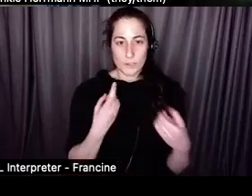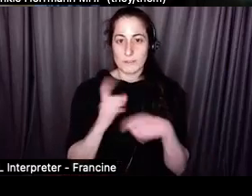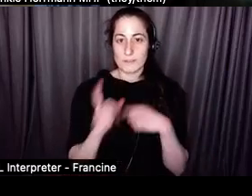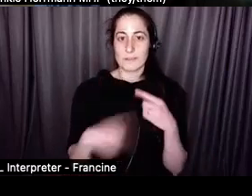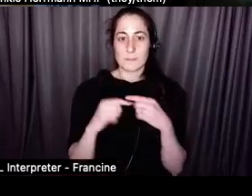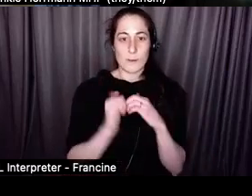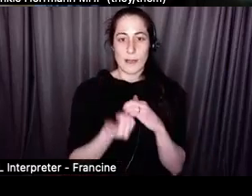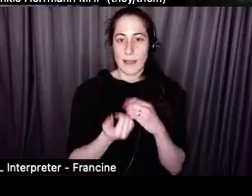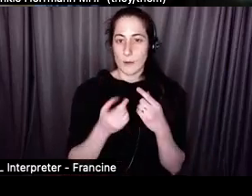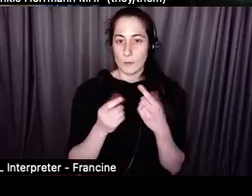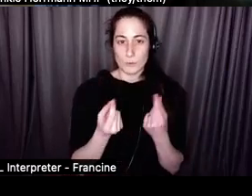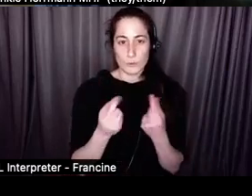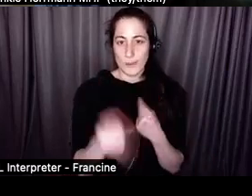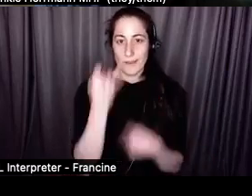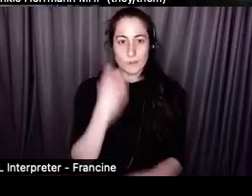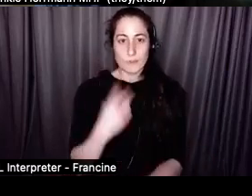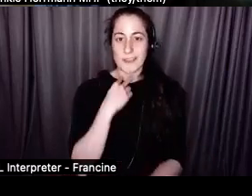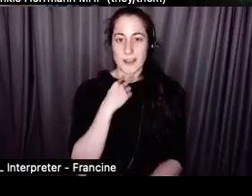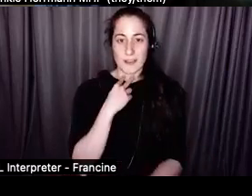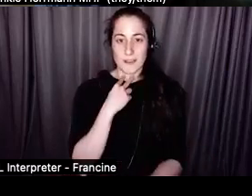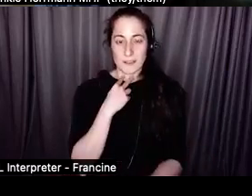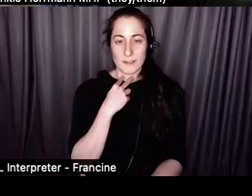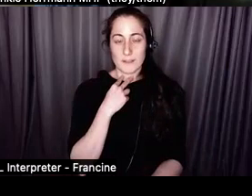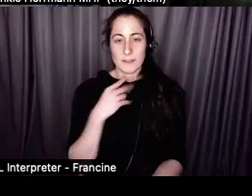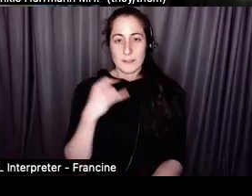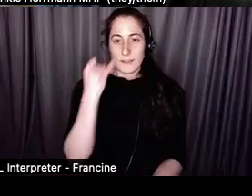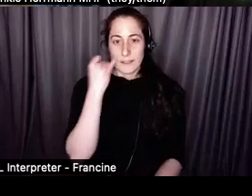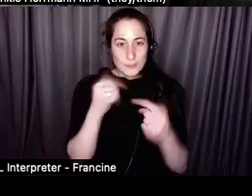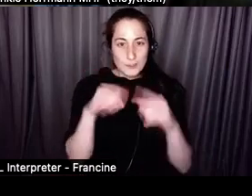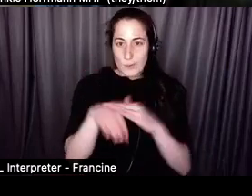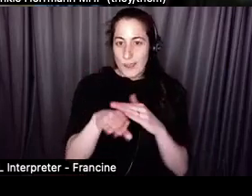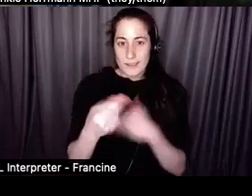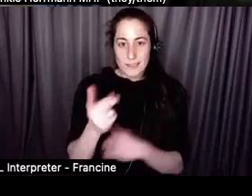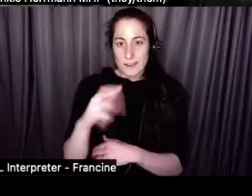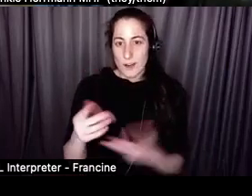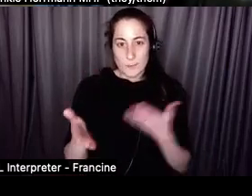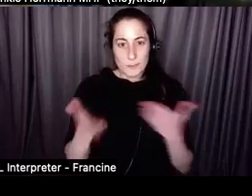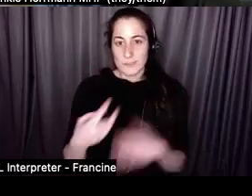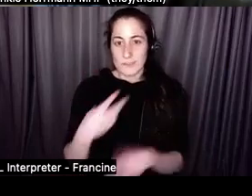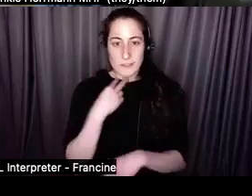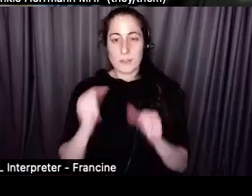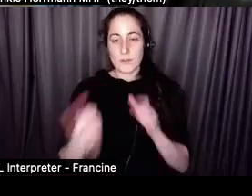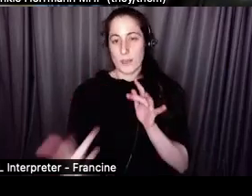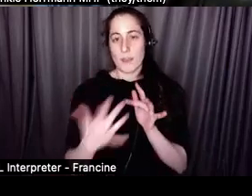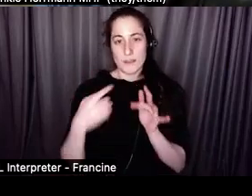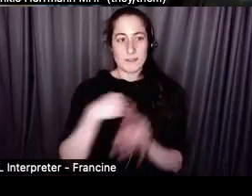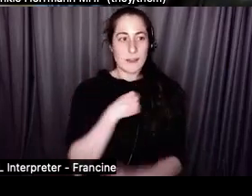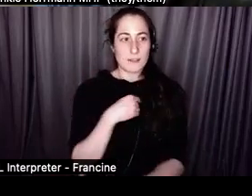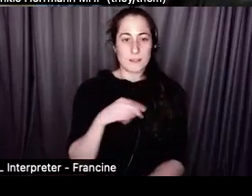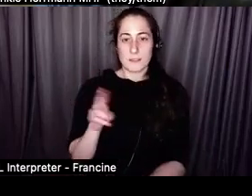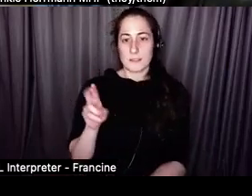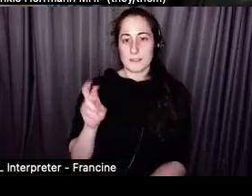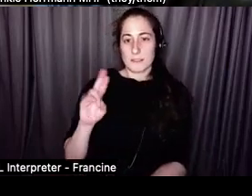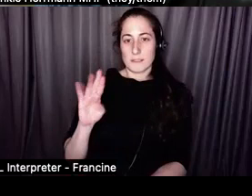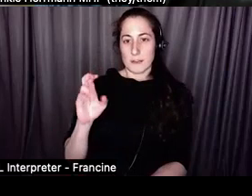that works, if you're stuck at some step and you're trying to access HARP services, you can contact us at the Urban Justice Center, and